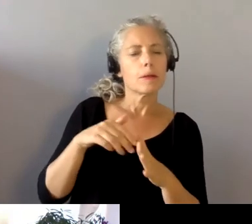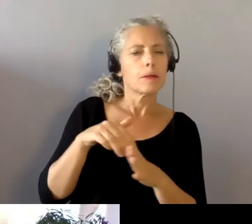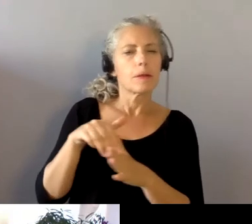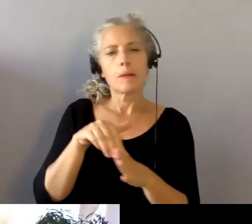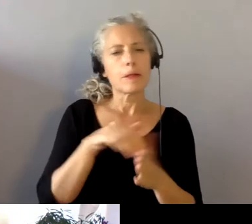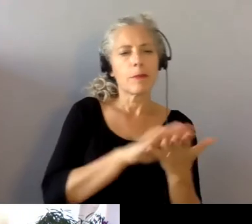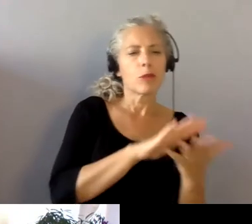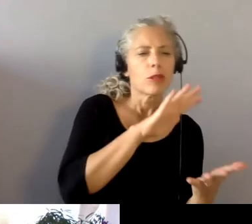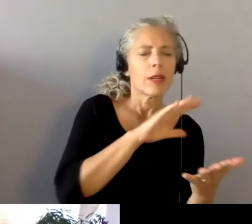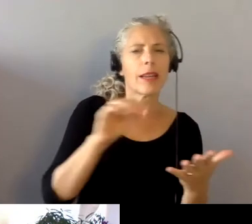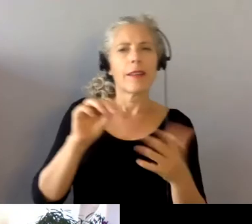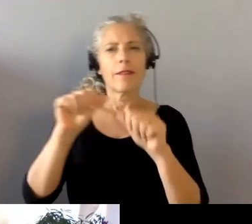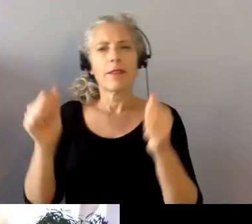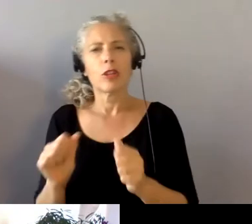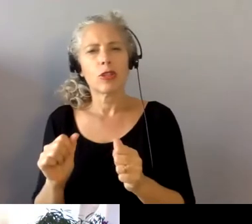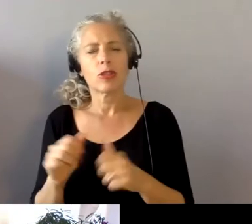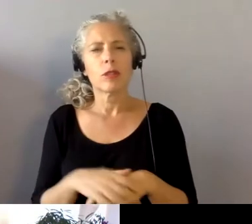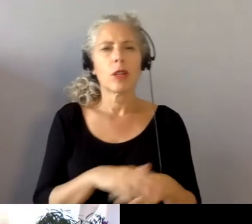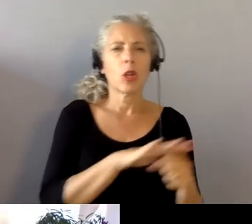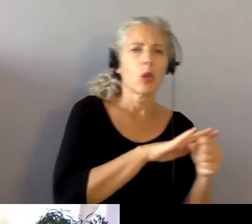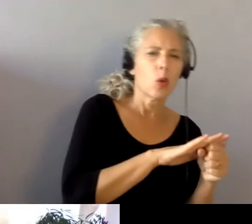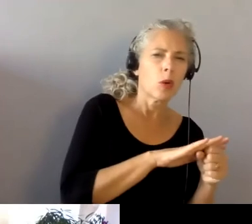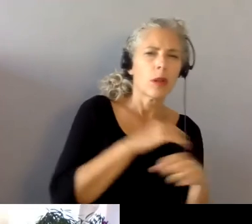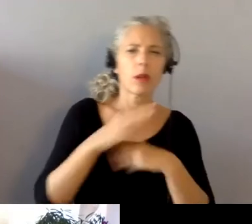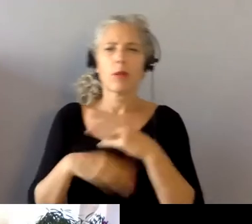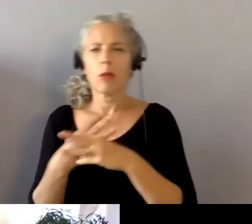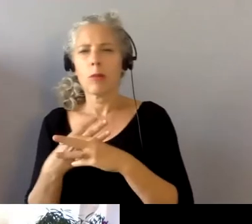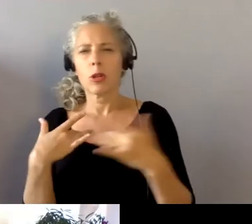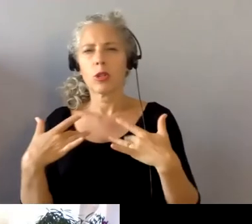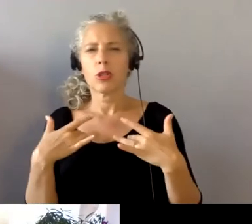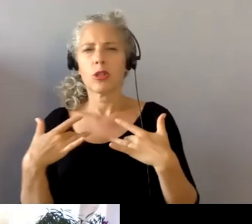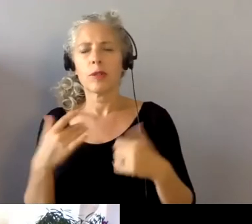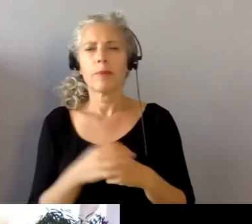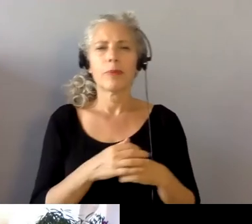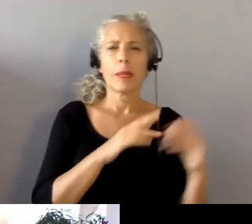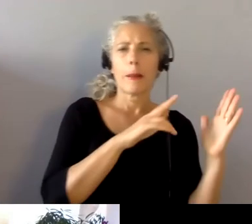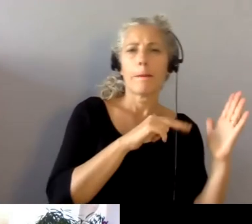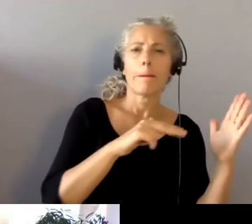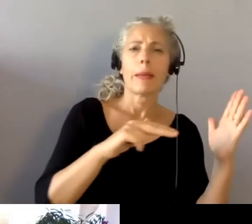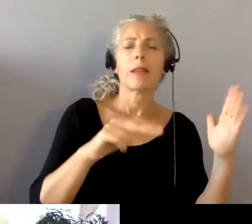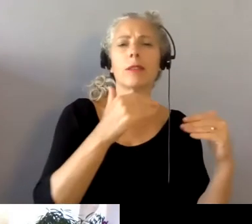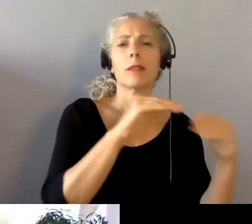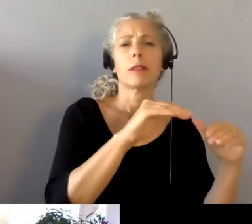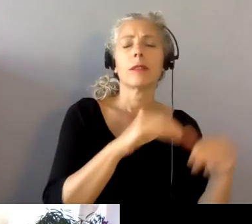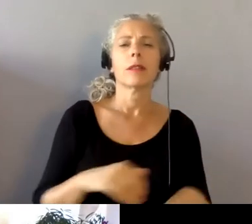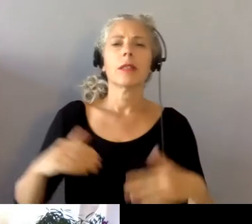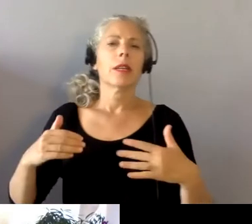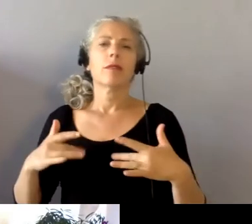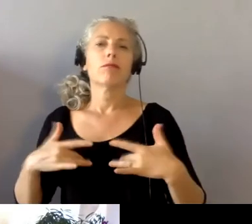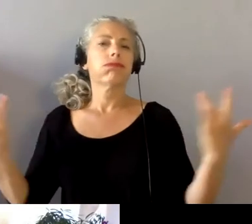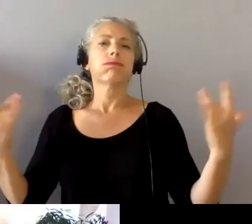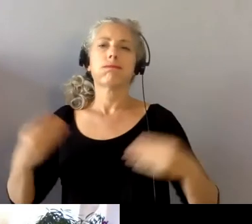and figuration, between local and global concerns, between painterly restraint and joyous